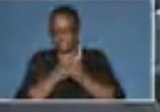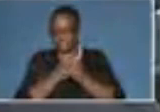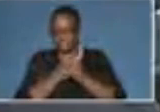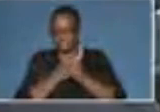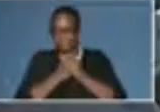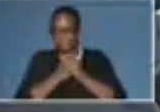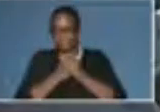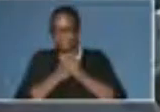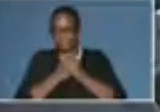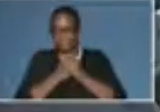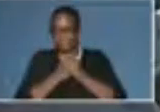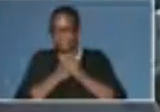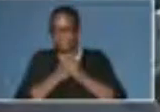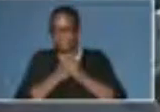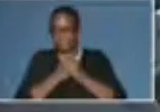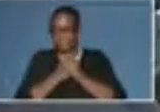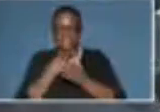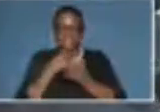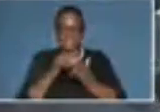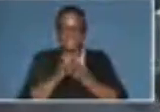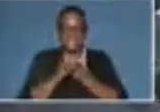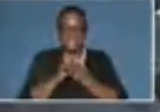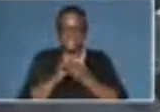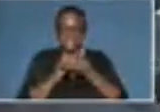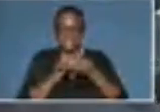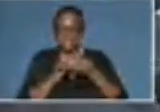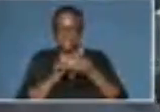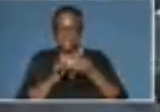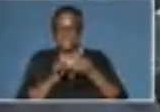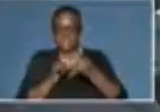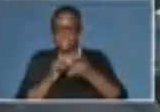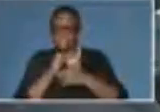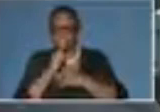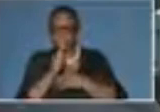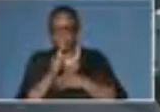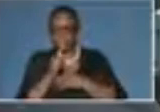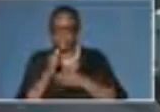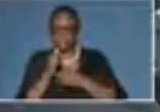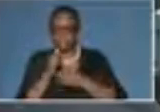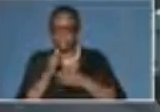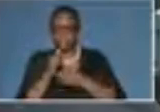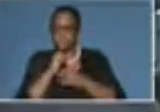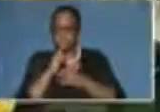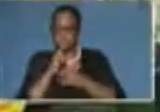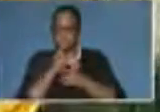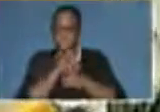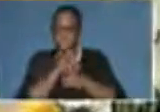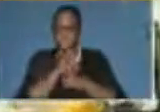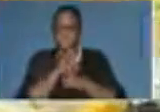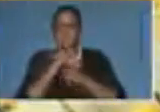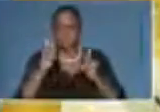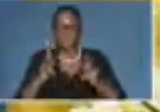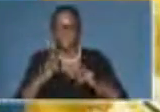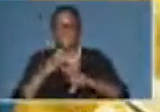all right? That's as much as I can say on that. That is not human error. Is intentional. Smith said that when passport